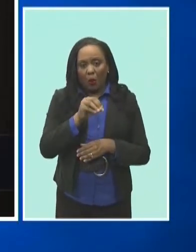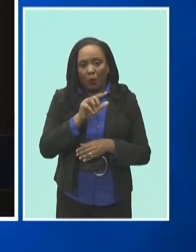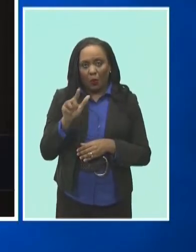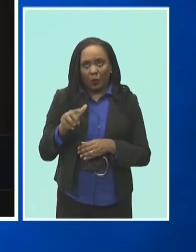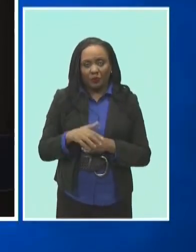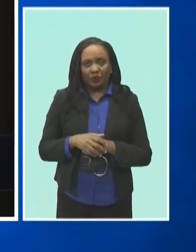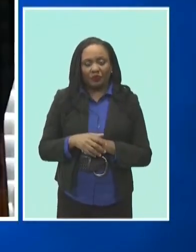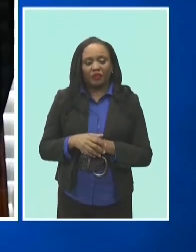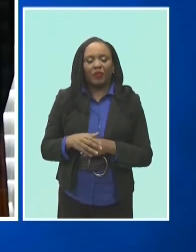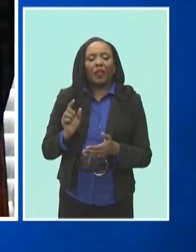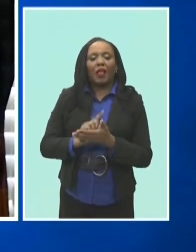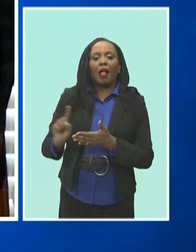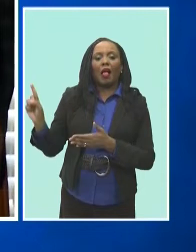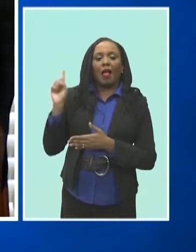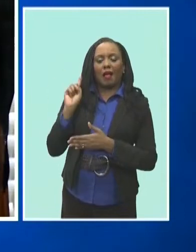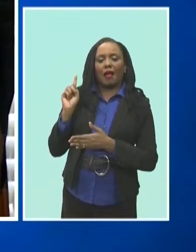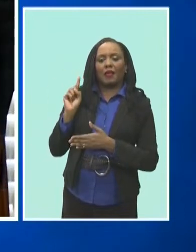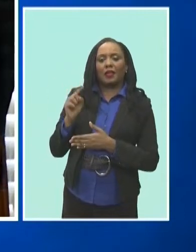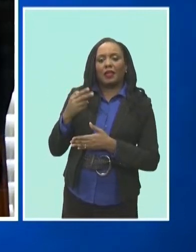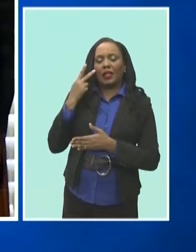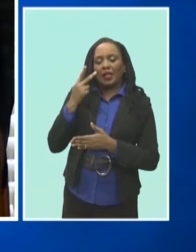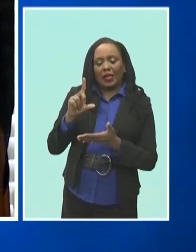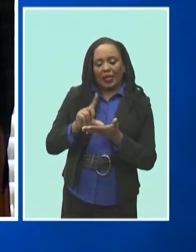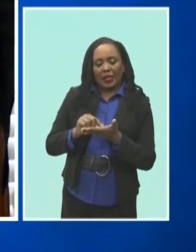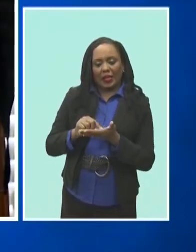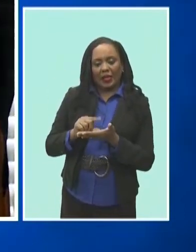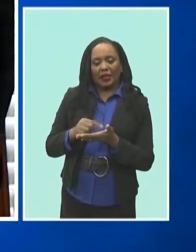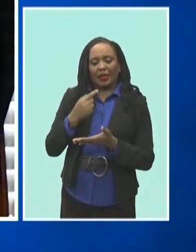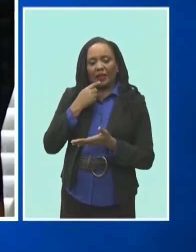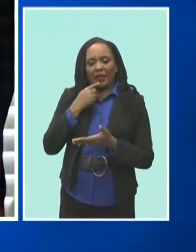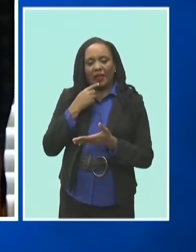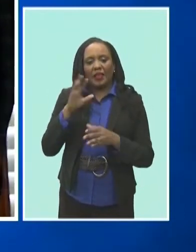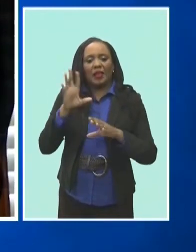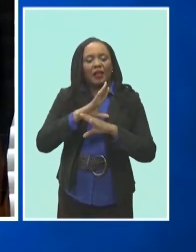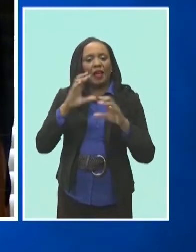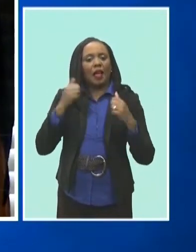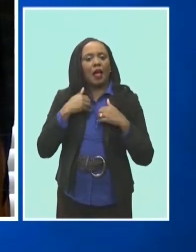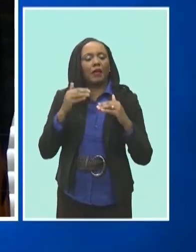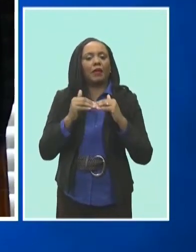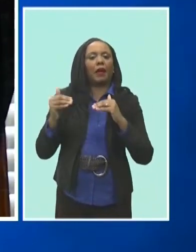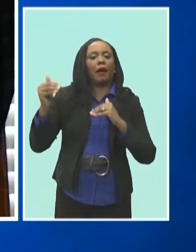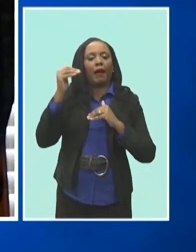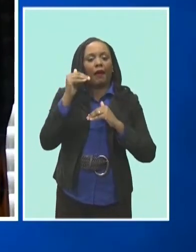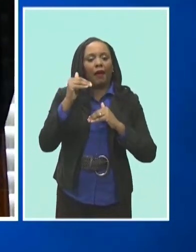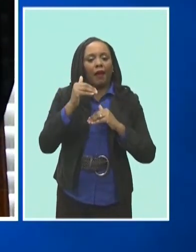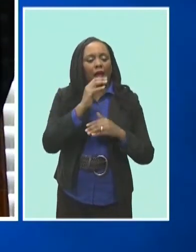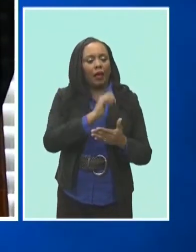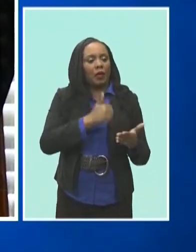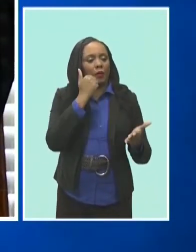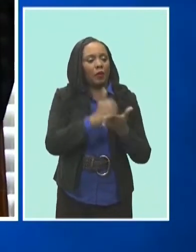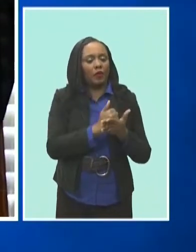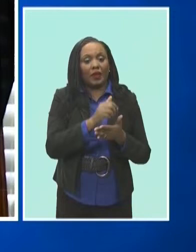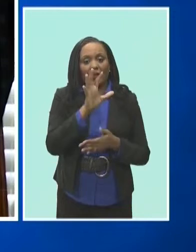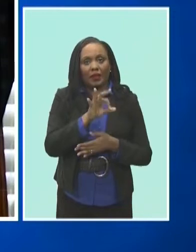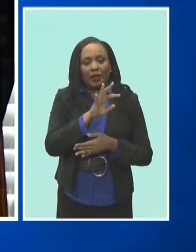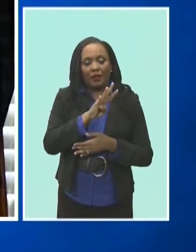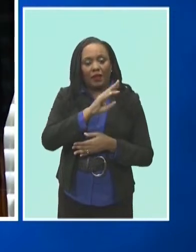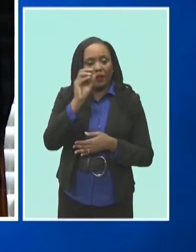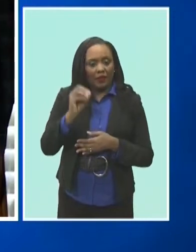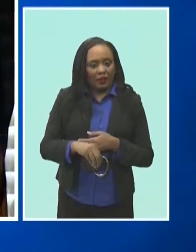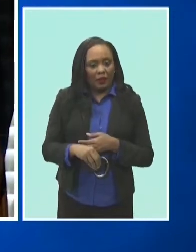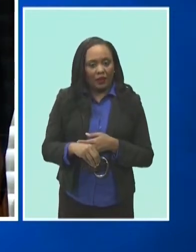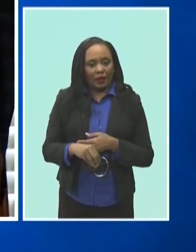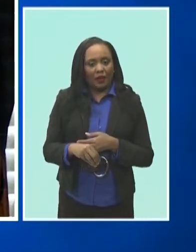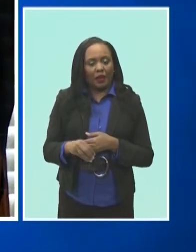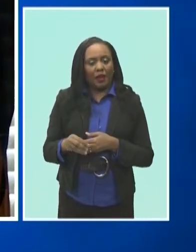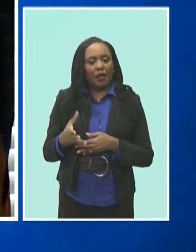on Thursday last. It shows current President David Granger has a high approval rating among coalition supporters at 94%, and an